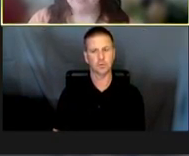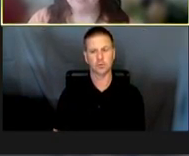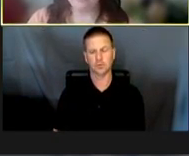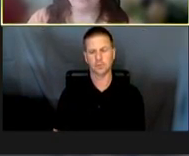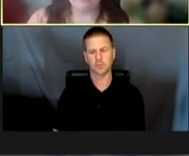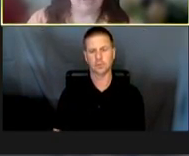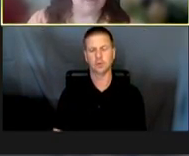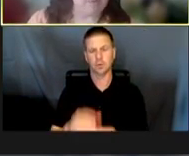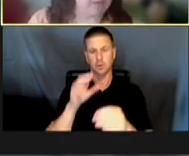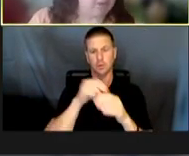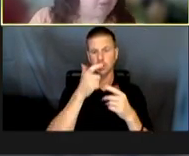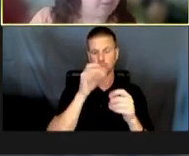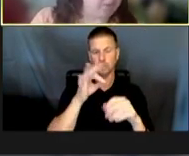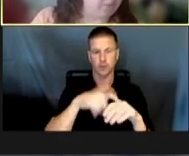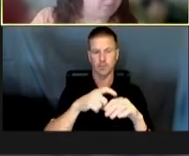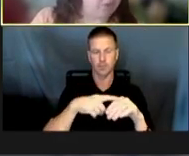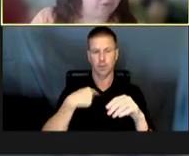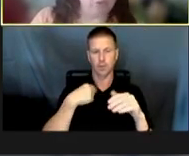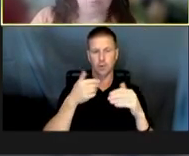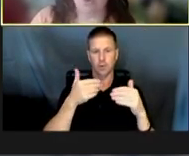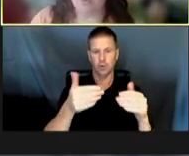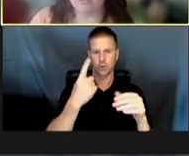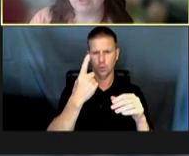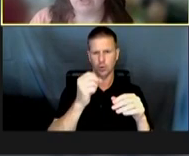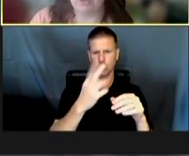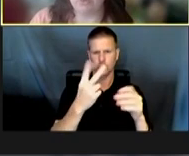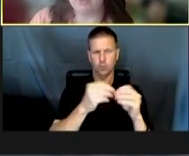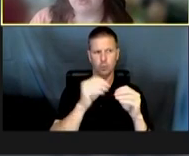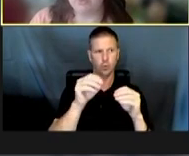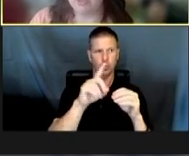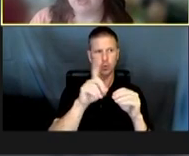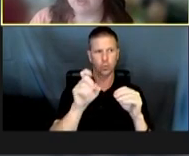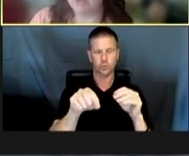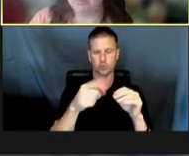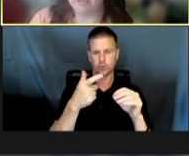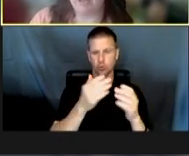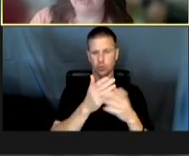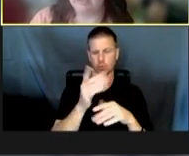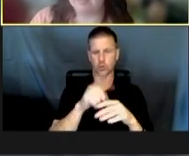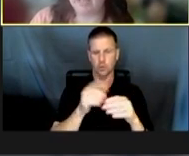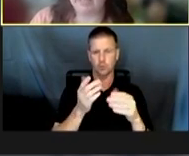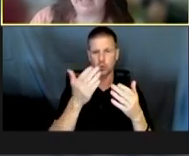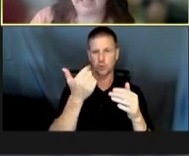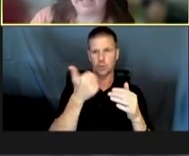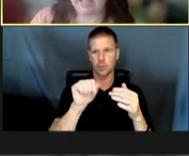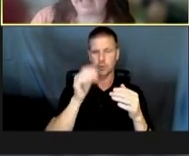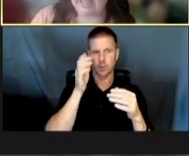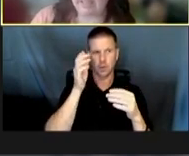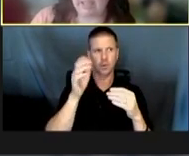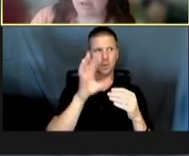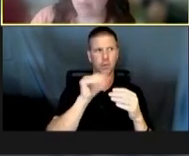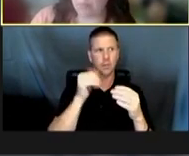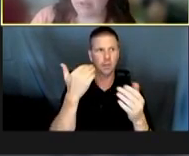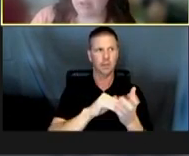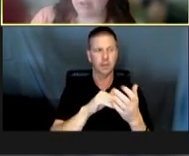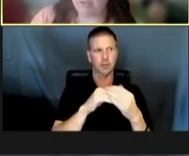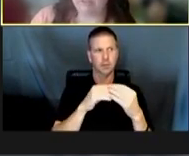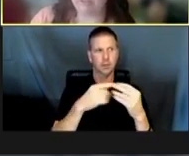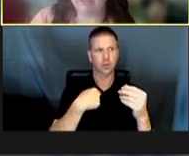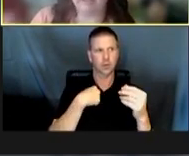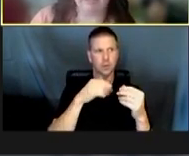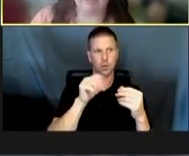Well, in the interest of time, I'll go. I think we have one or two more questions to go through to bring up any concepts. And again, we